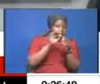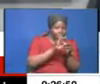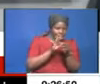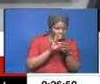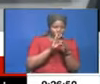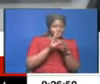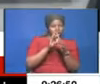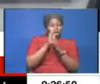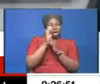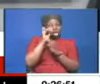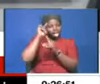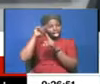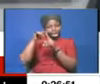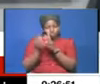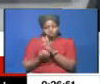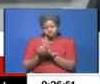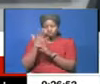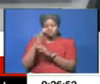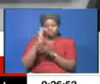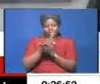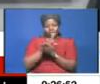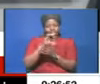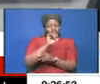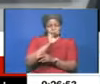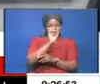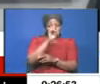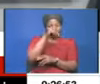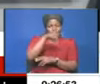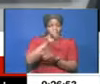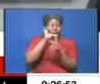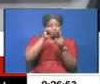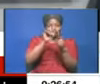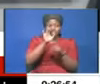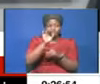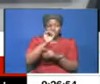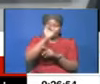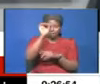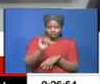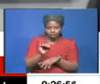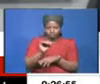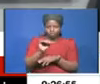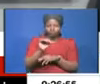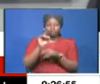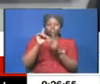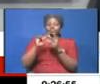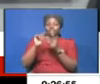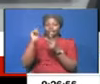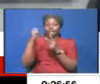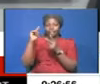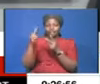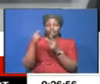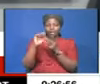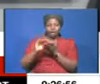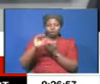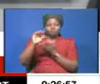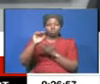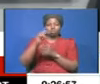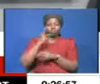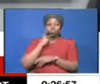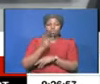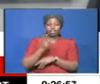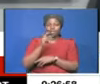ambition to grow the sector's GDP contribution to 30% to Kenya Kwanza's allocation of